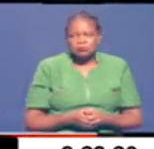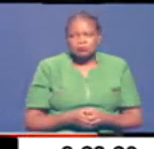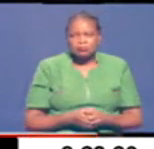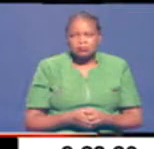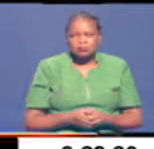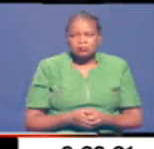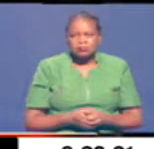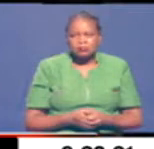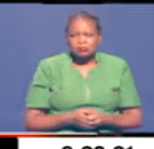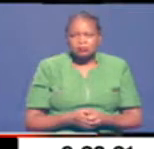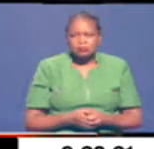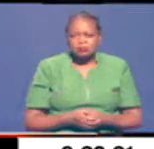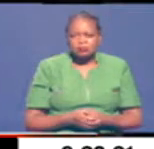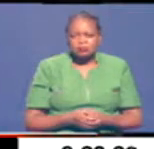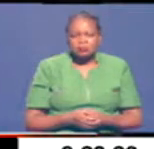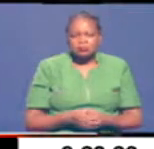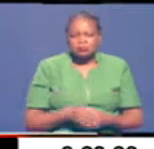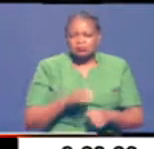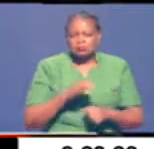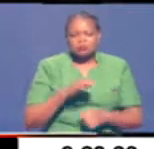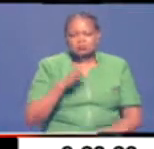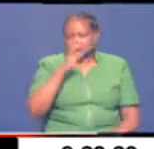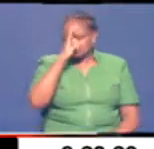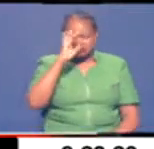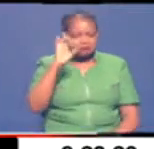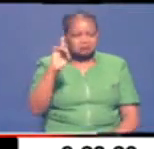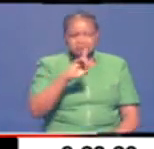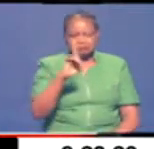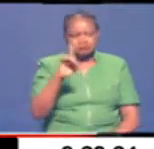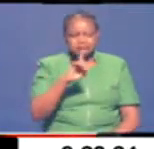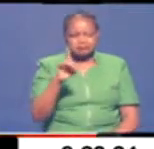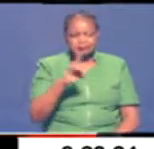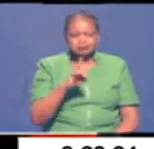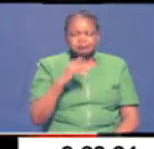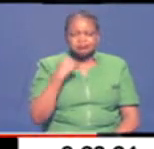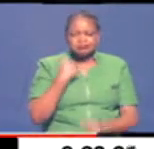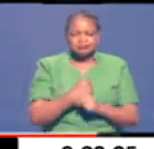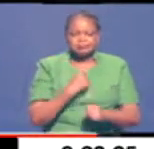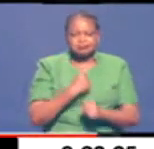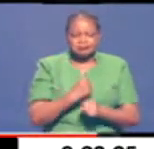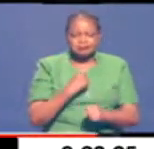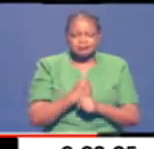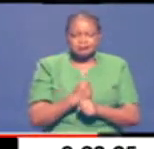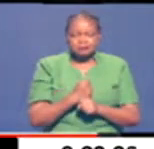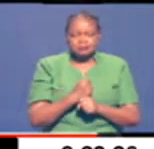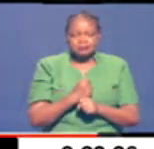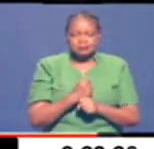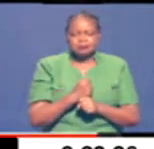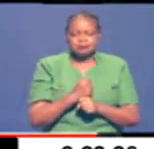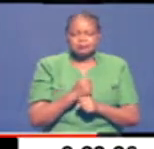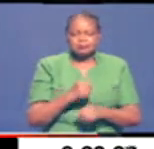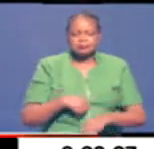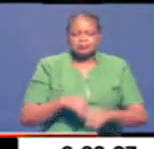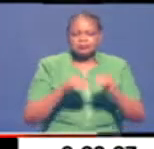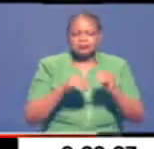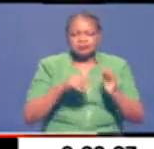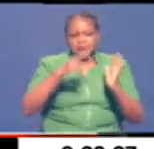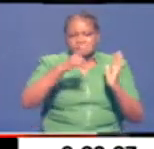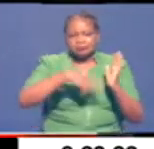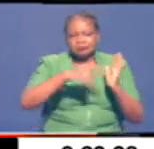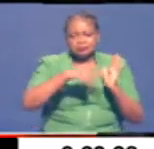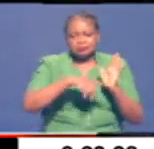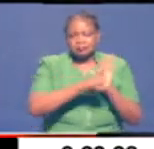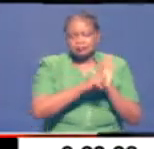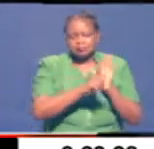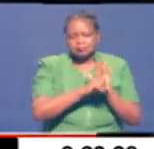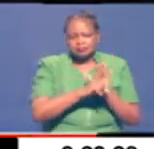doubt they have done purely on the basis of their reading of the law and impartially